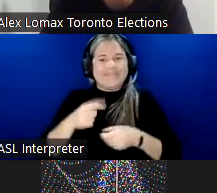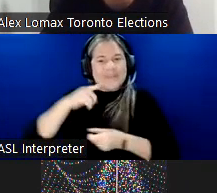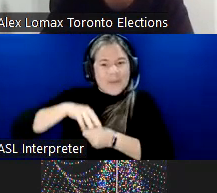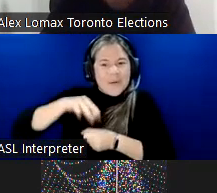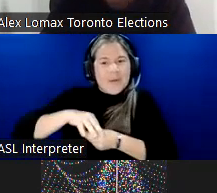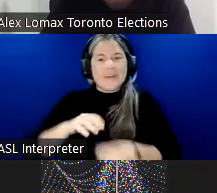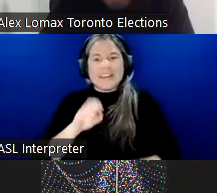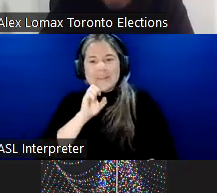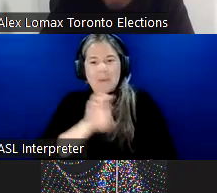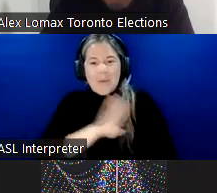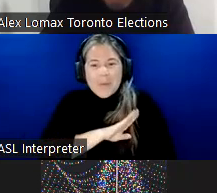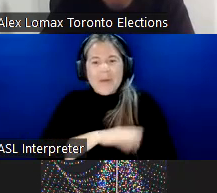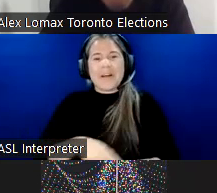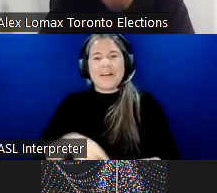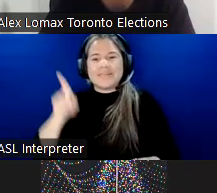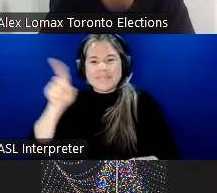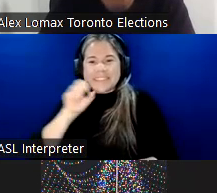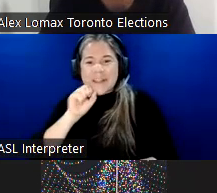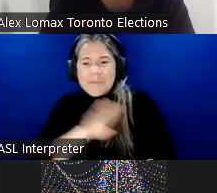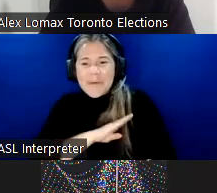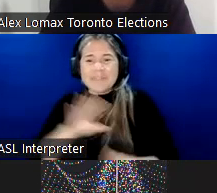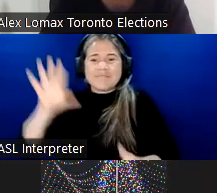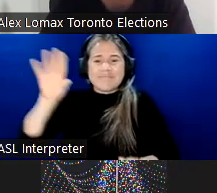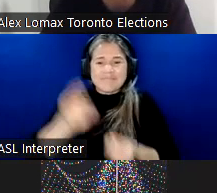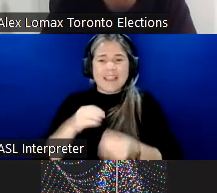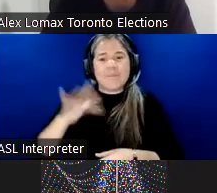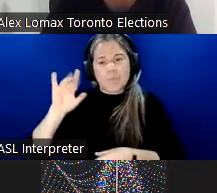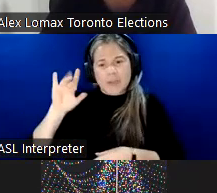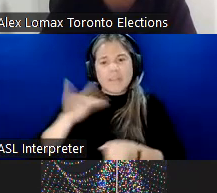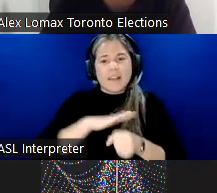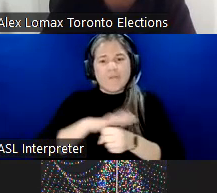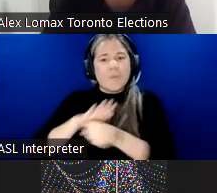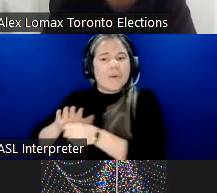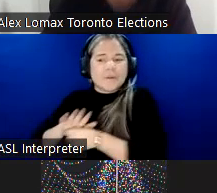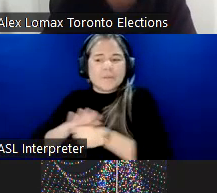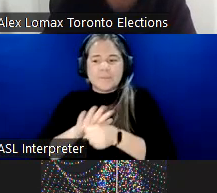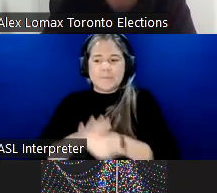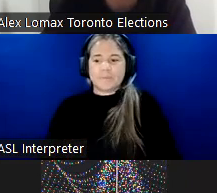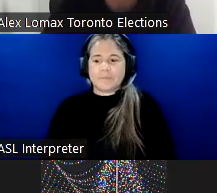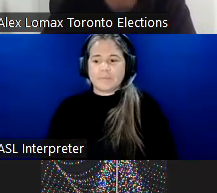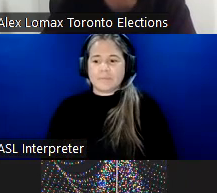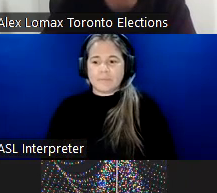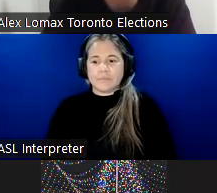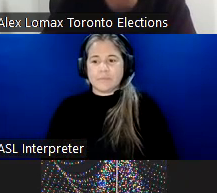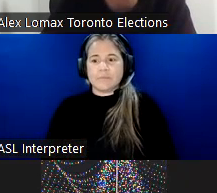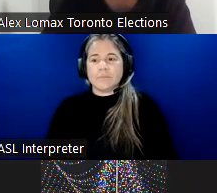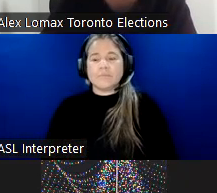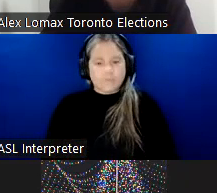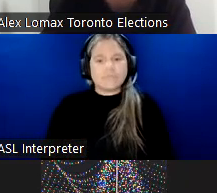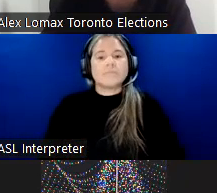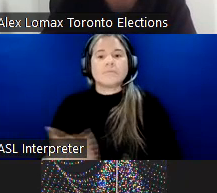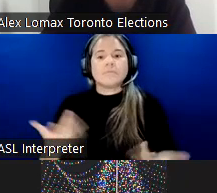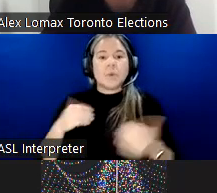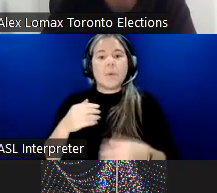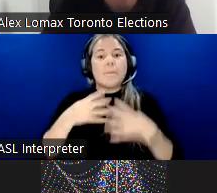the Scarborough. We have 25 wards in the city. Okay, next slide, please. Mayor roles and responsibilities.